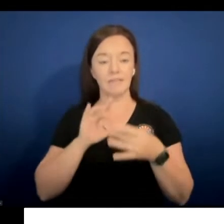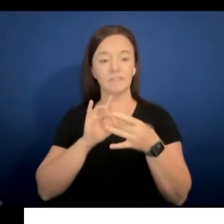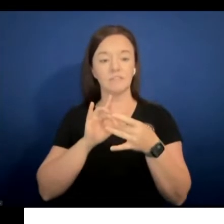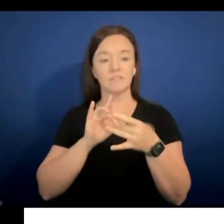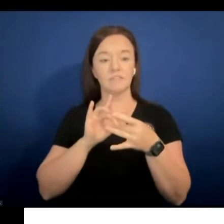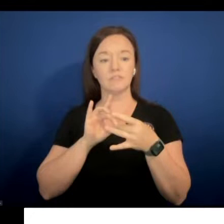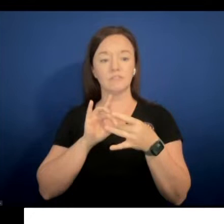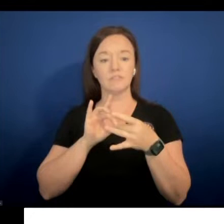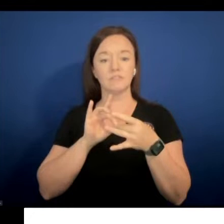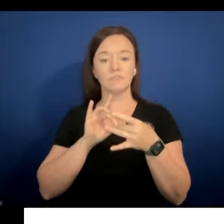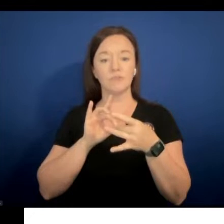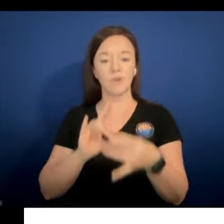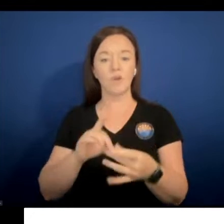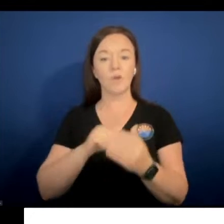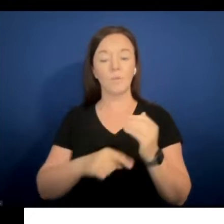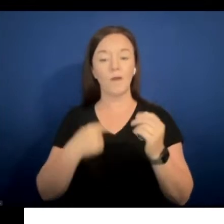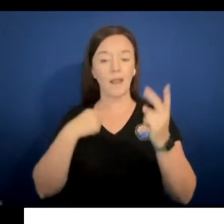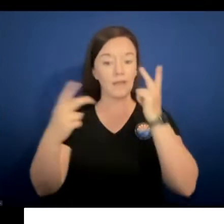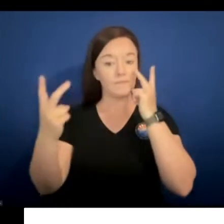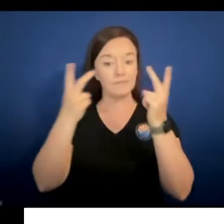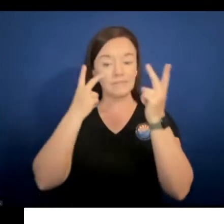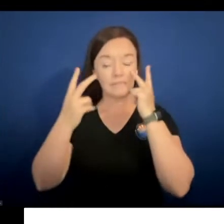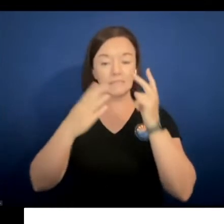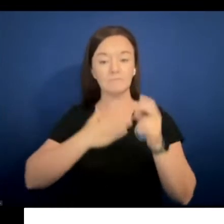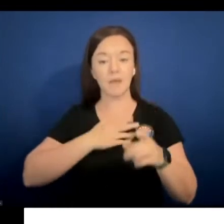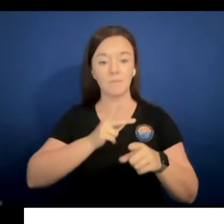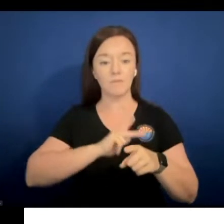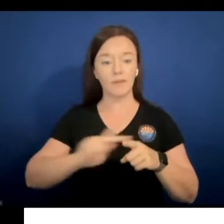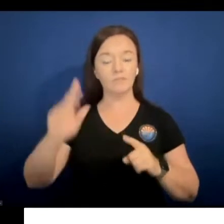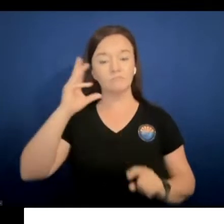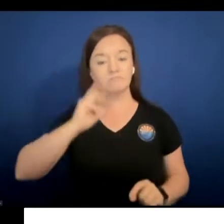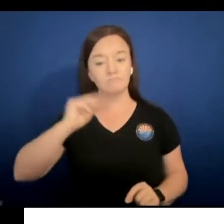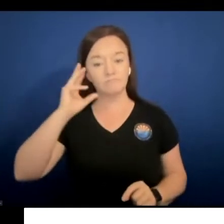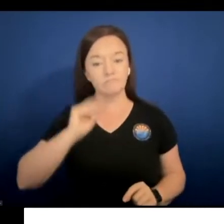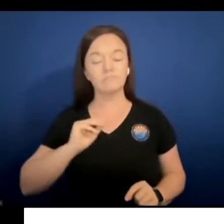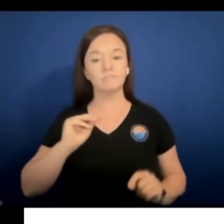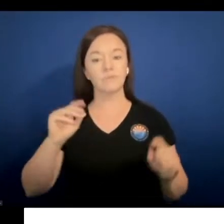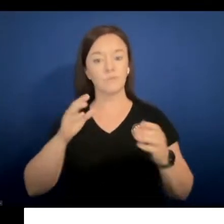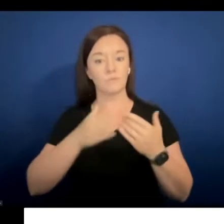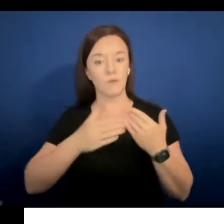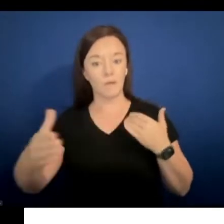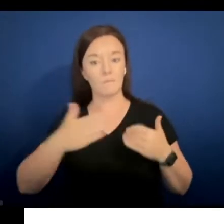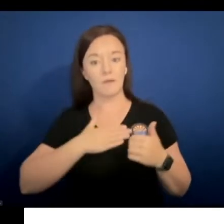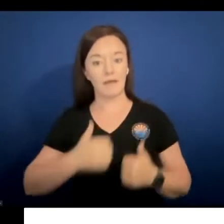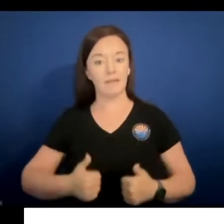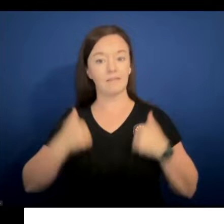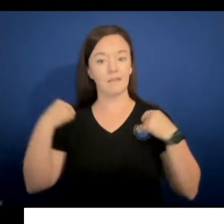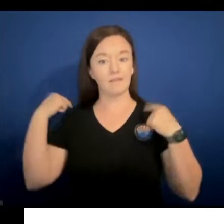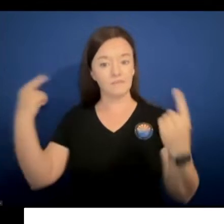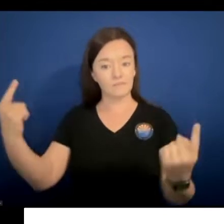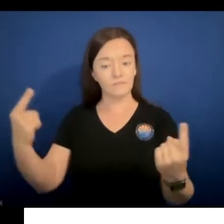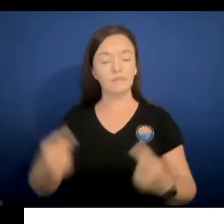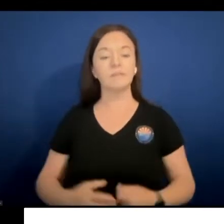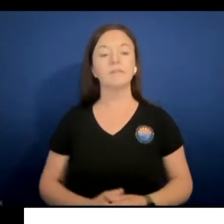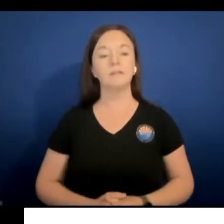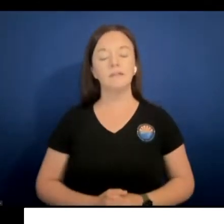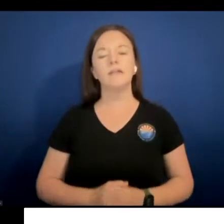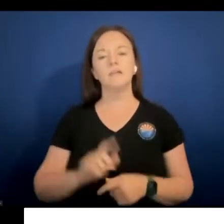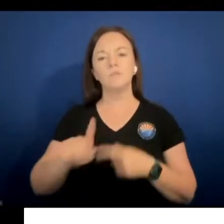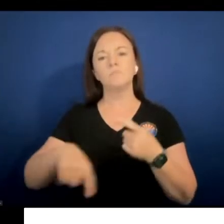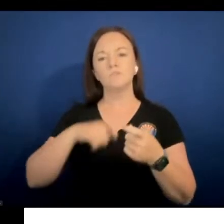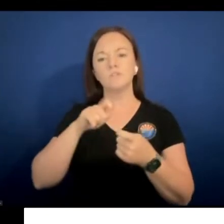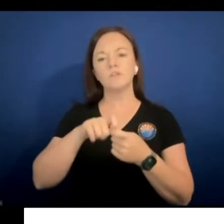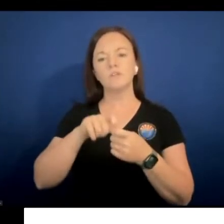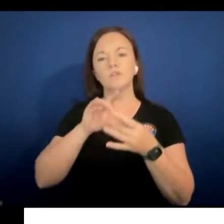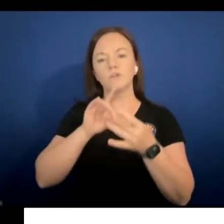regarding what I've seen in my professional career throughout my life, and in particular, what's